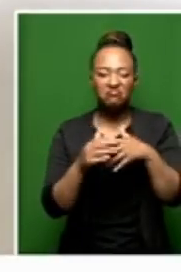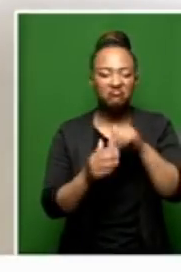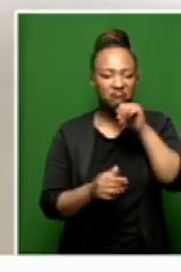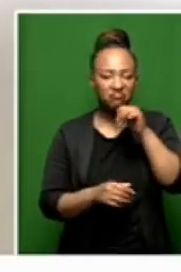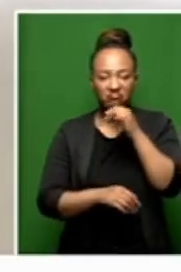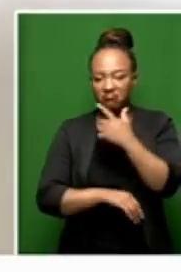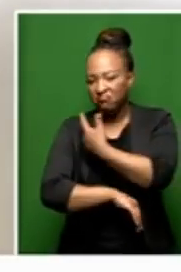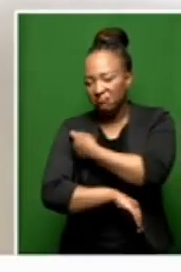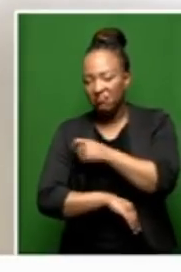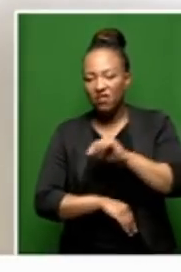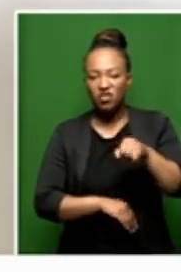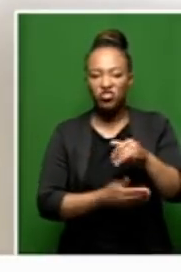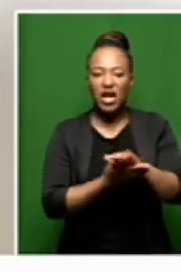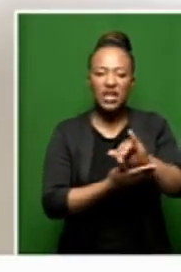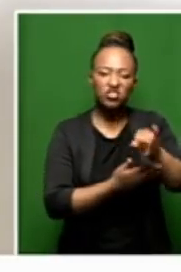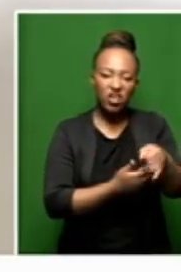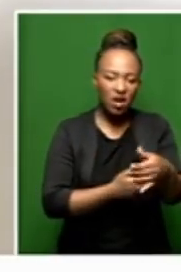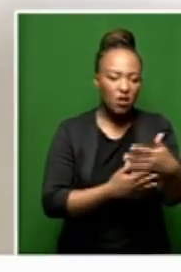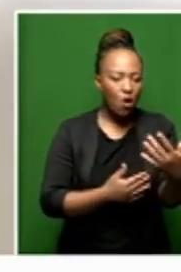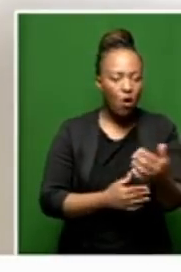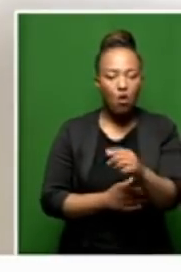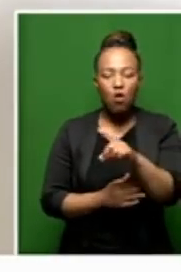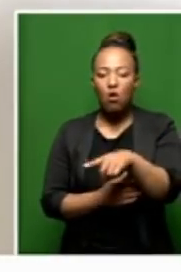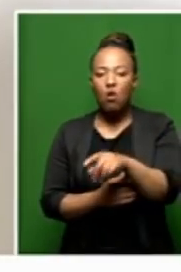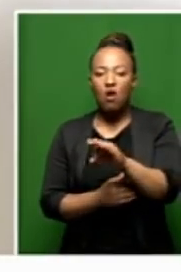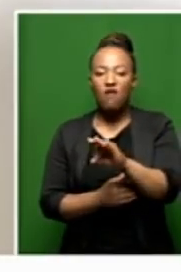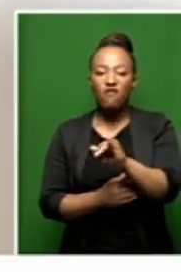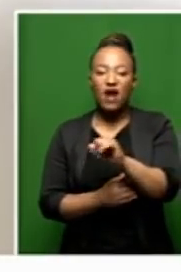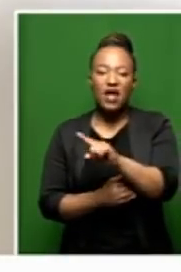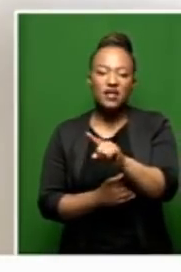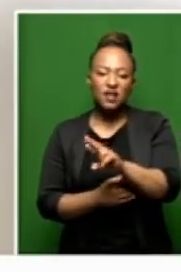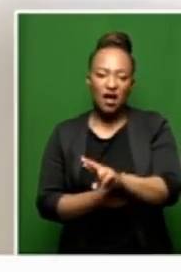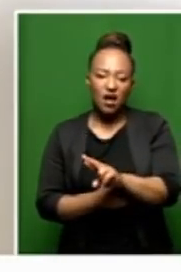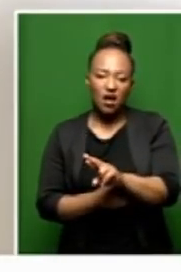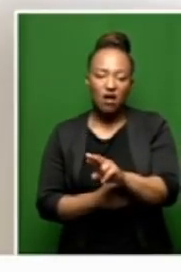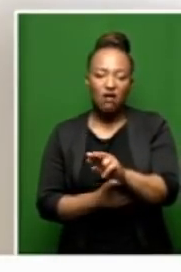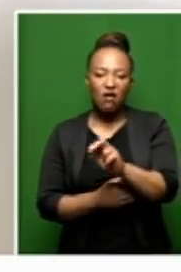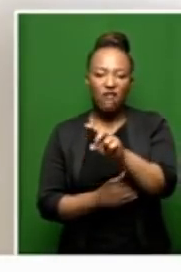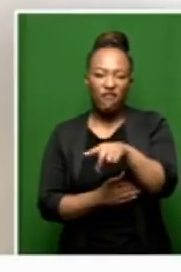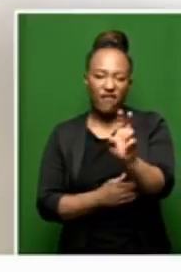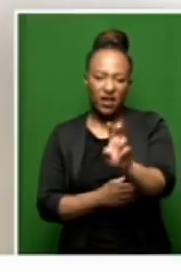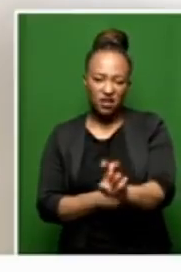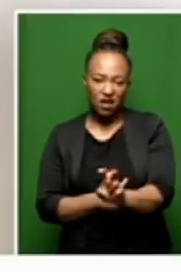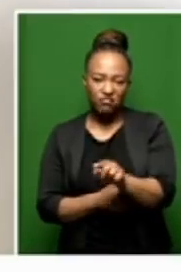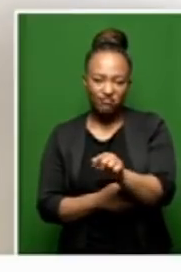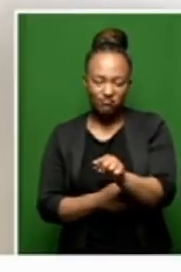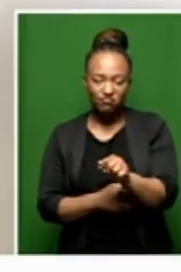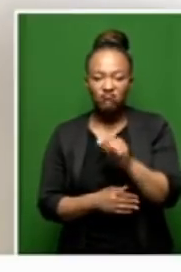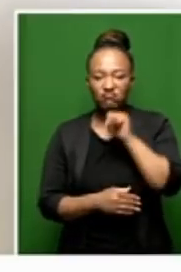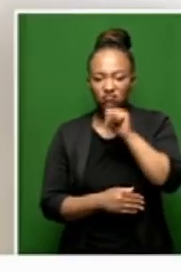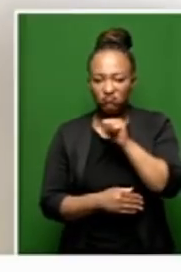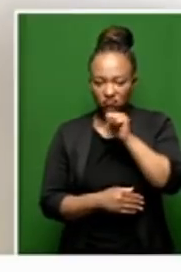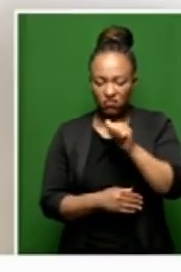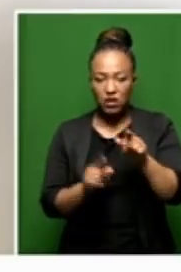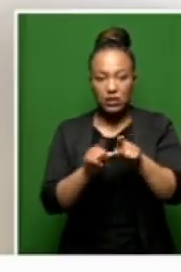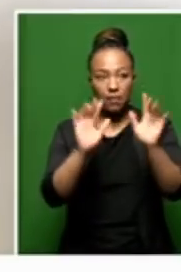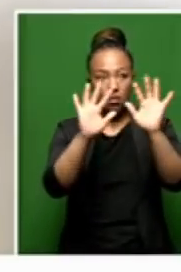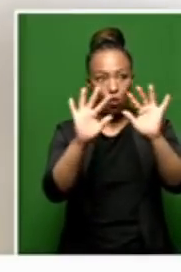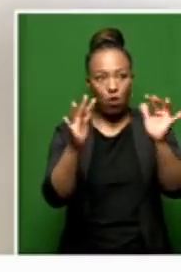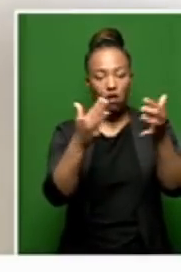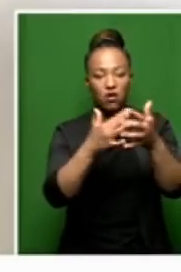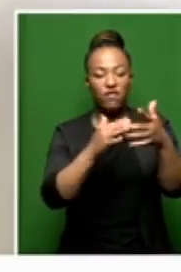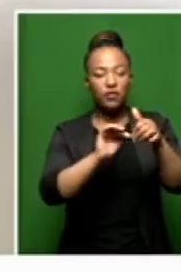it's a J&J vaccine or a Pfizer in South Africa, even the other vaccines that were produced in other parts of the world being